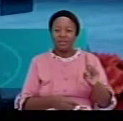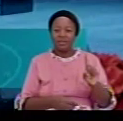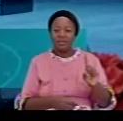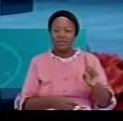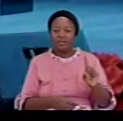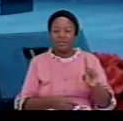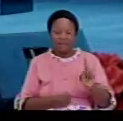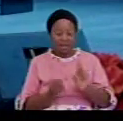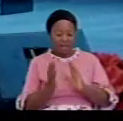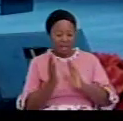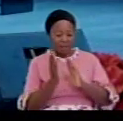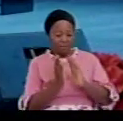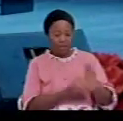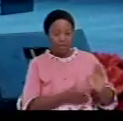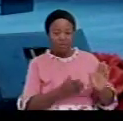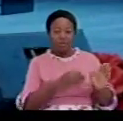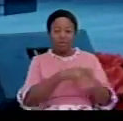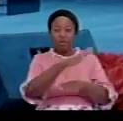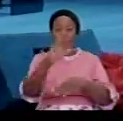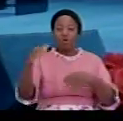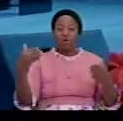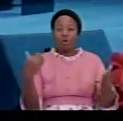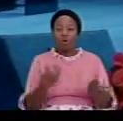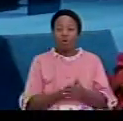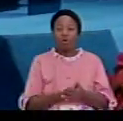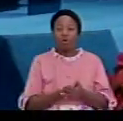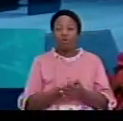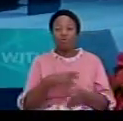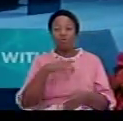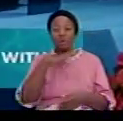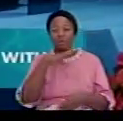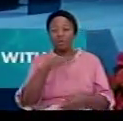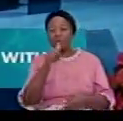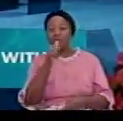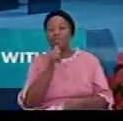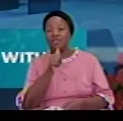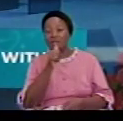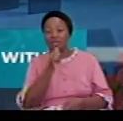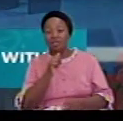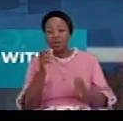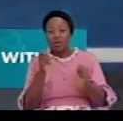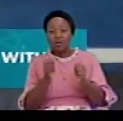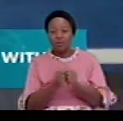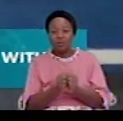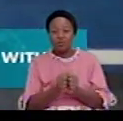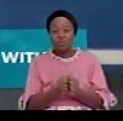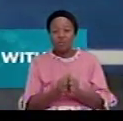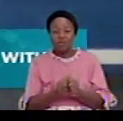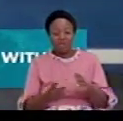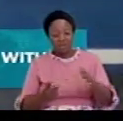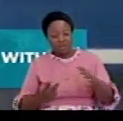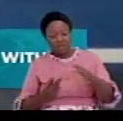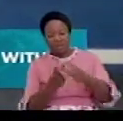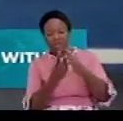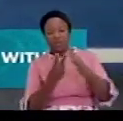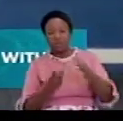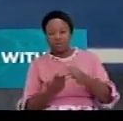abandon all abominable secrets with transparent